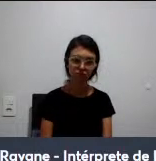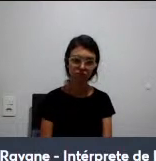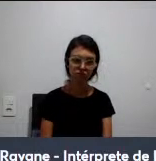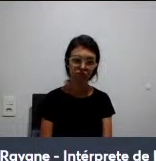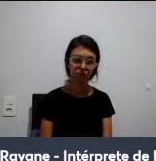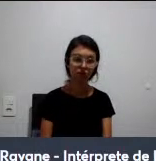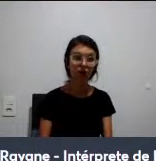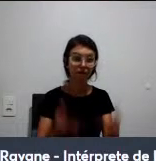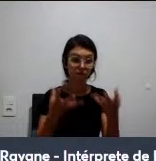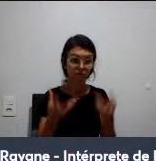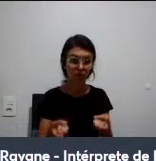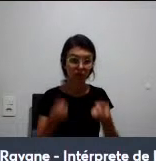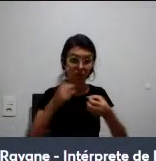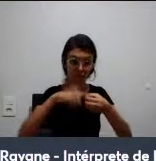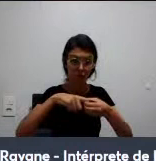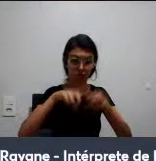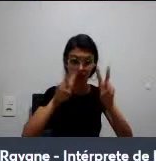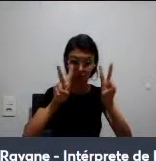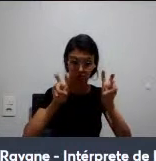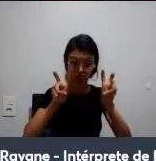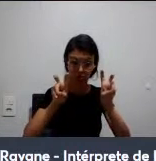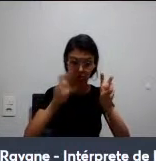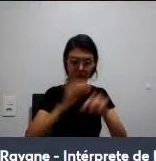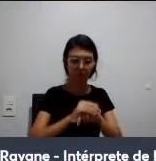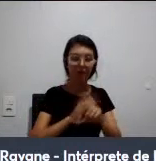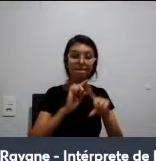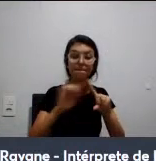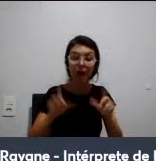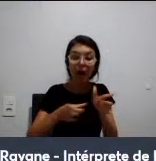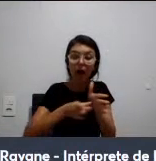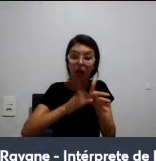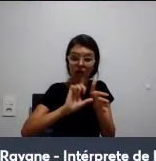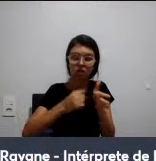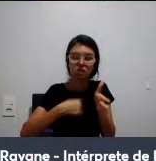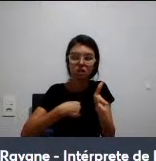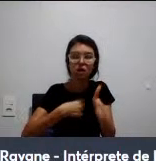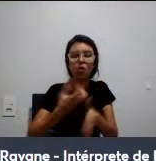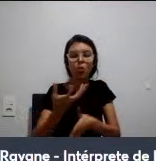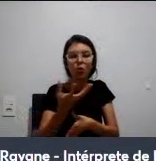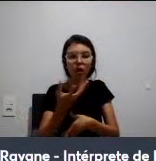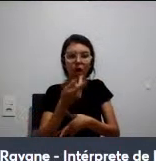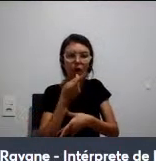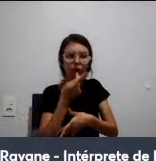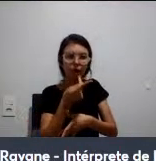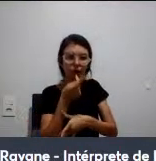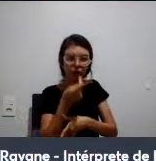Vamos voltar a esse assunto. Mas antes, eu quero falar sobre